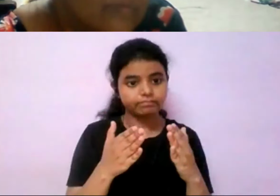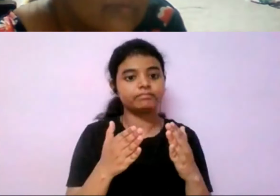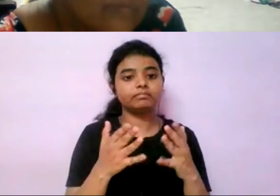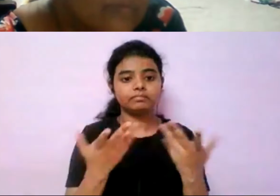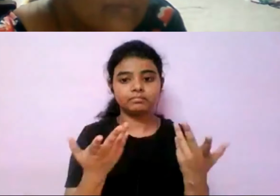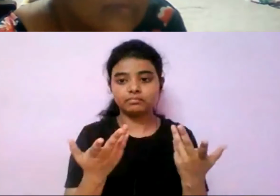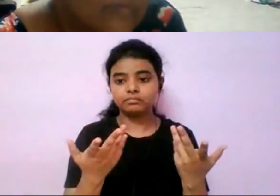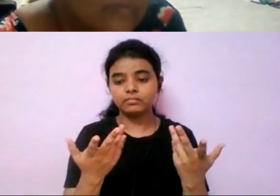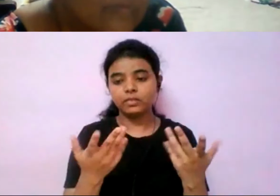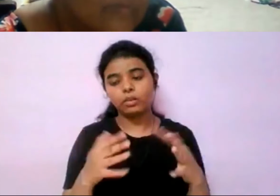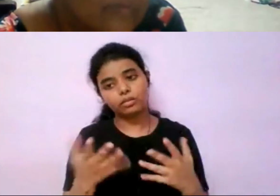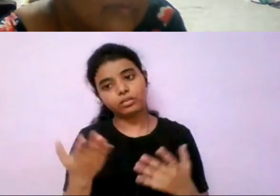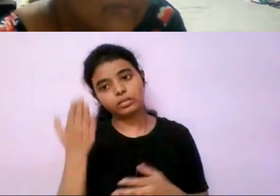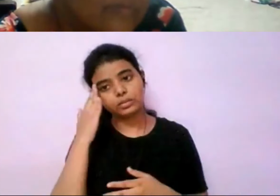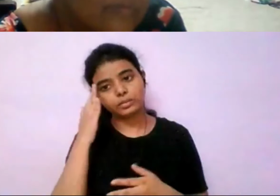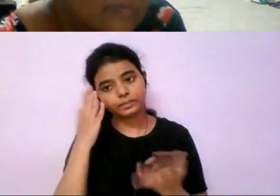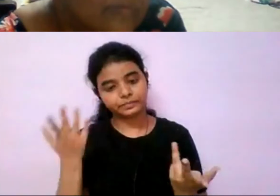nuanced